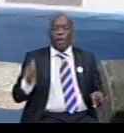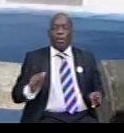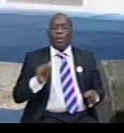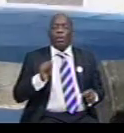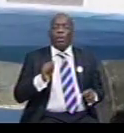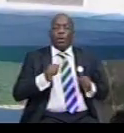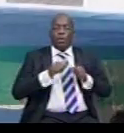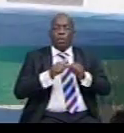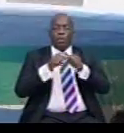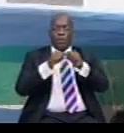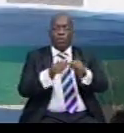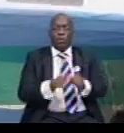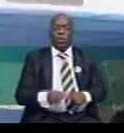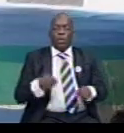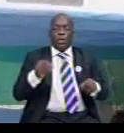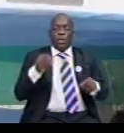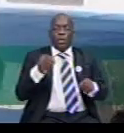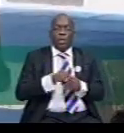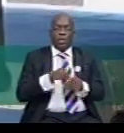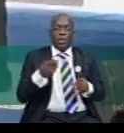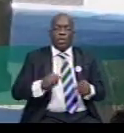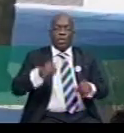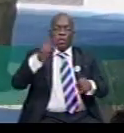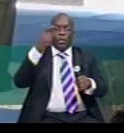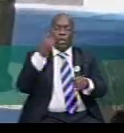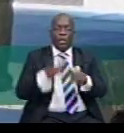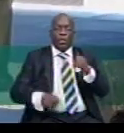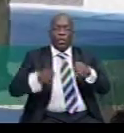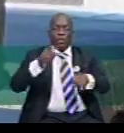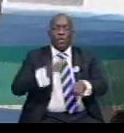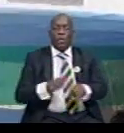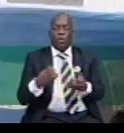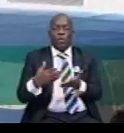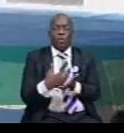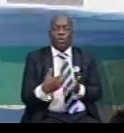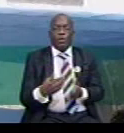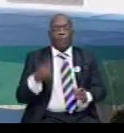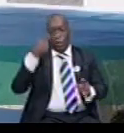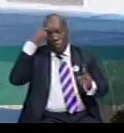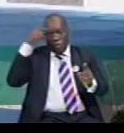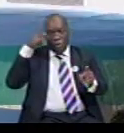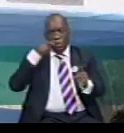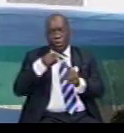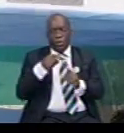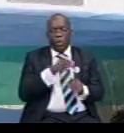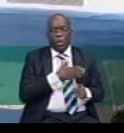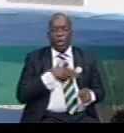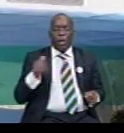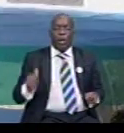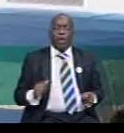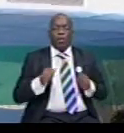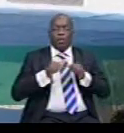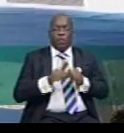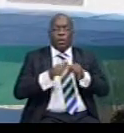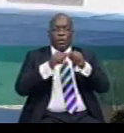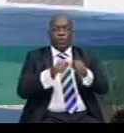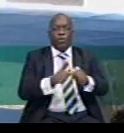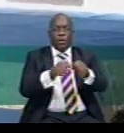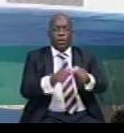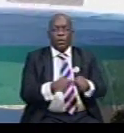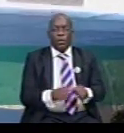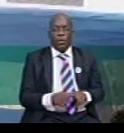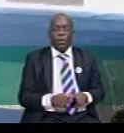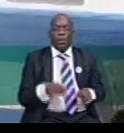time harvest. Pursuit and perseverance in the